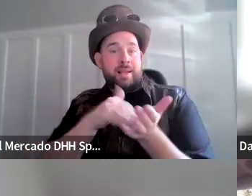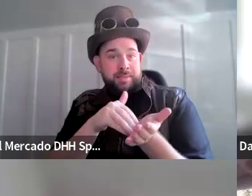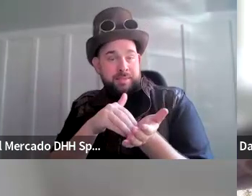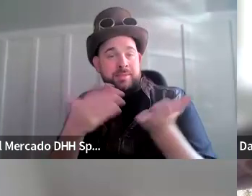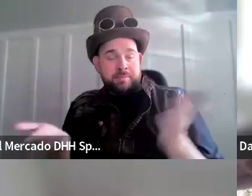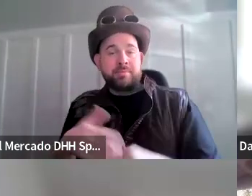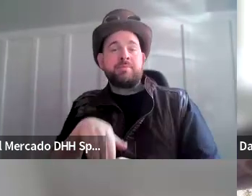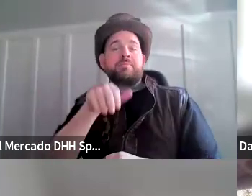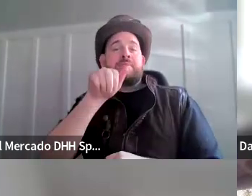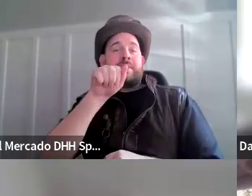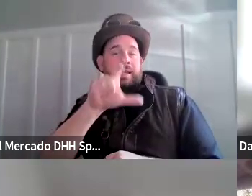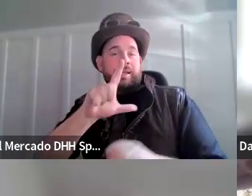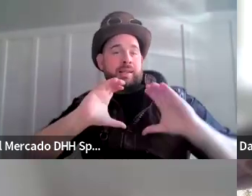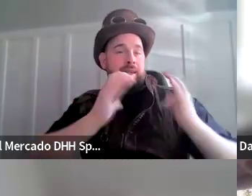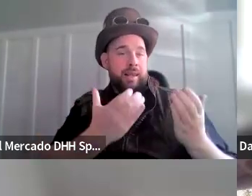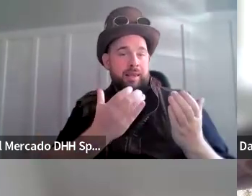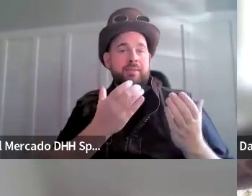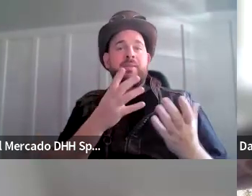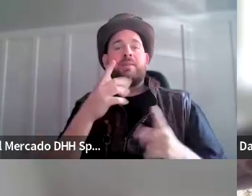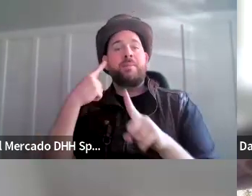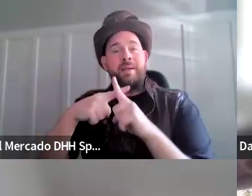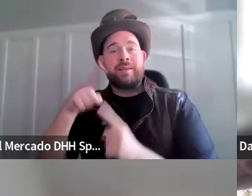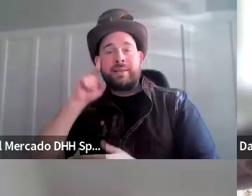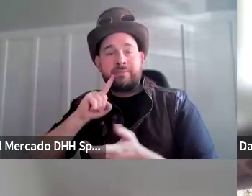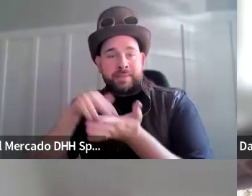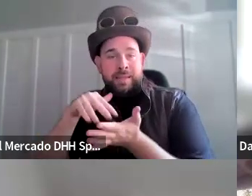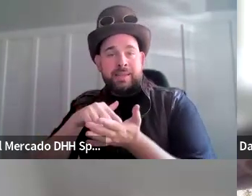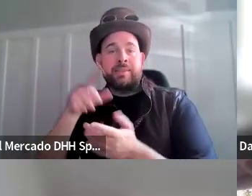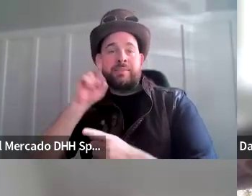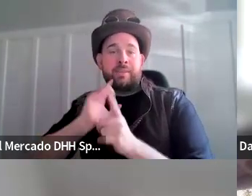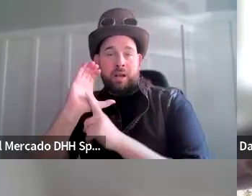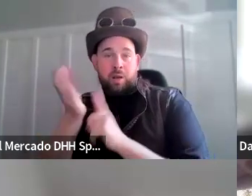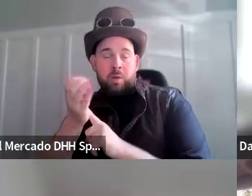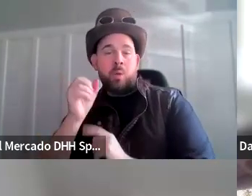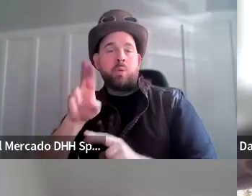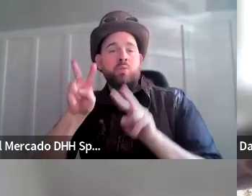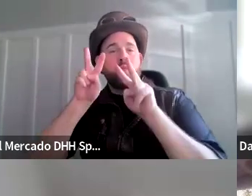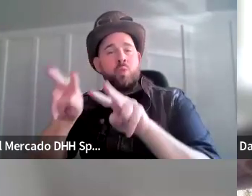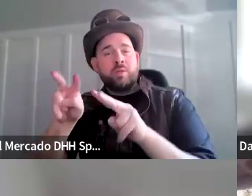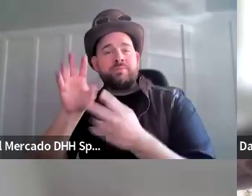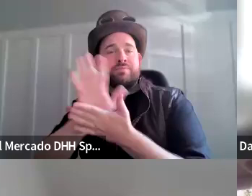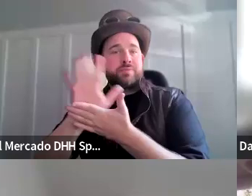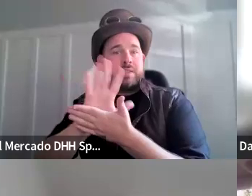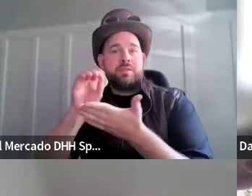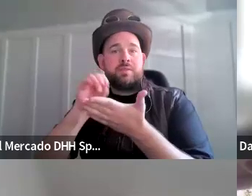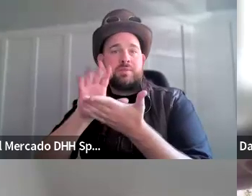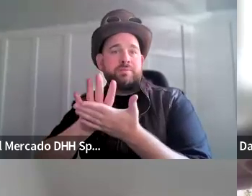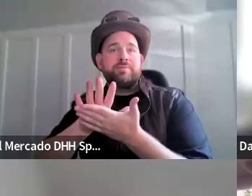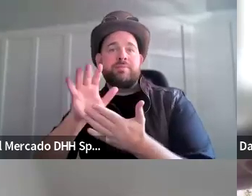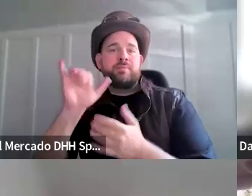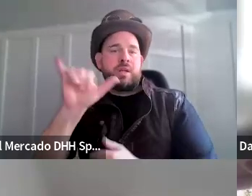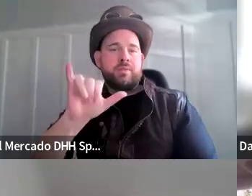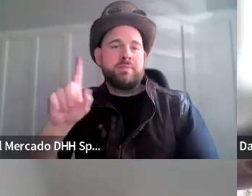ally for the deaf community. So again, ASL classes and deaf studies or deaf culture